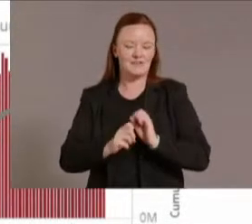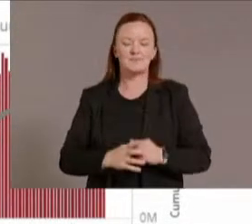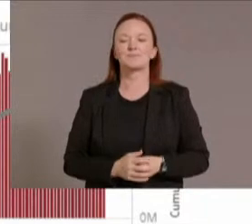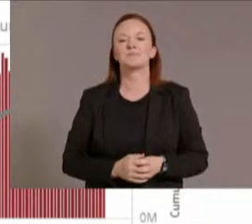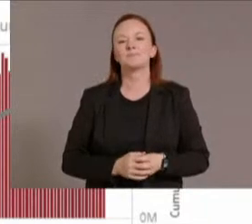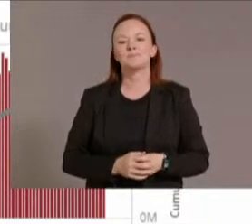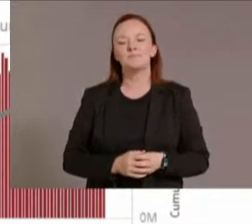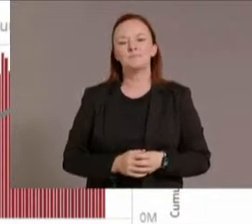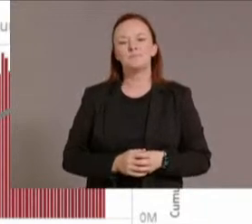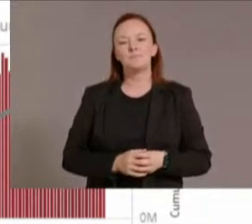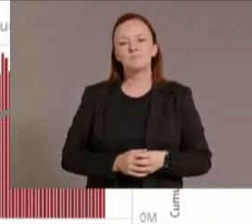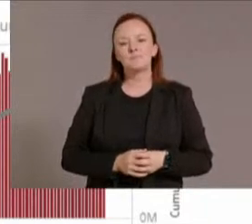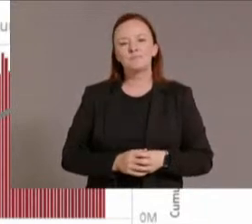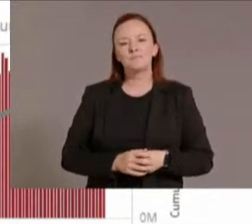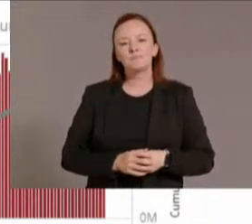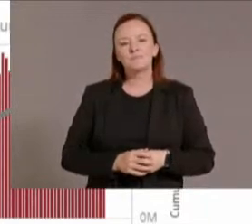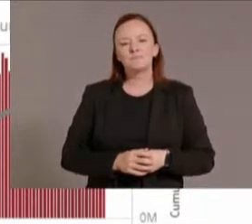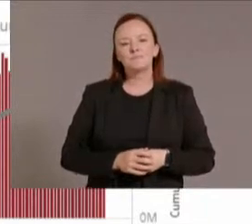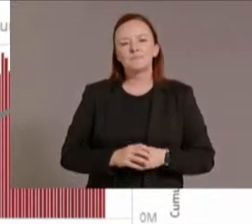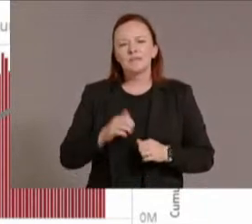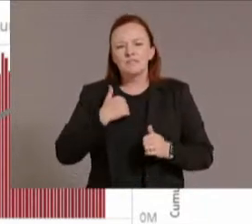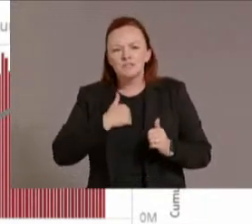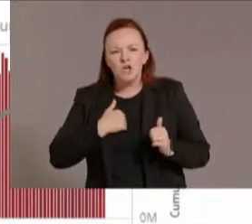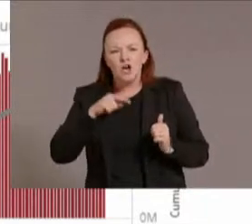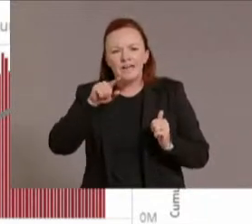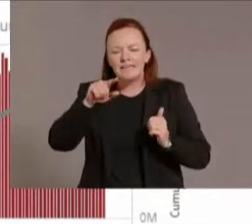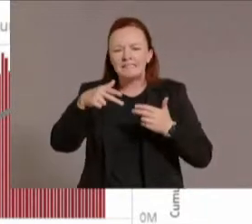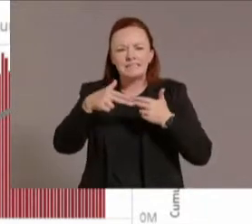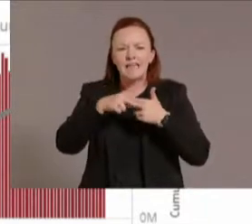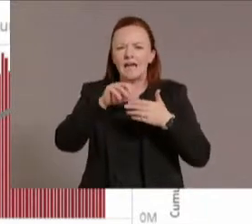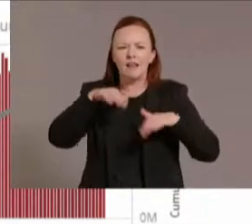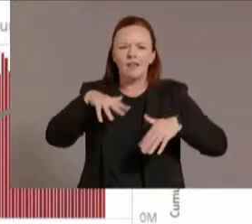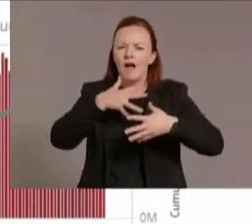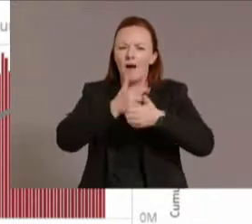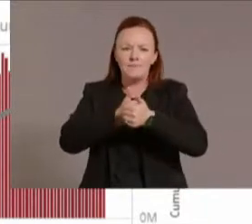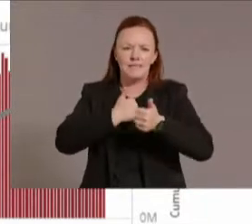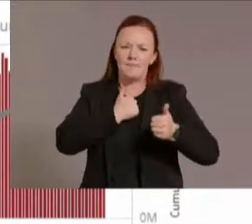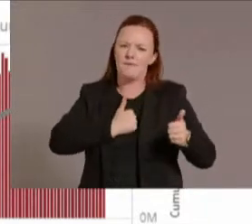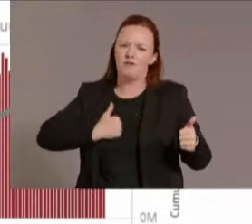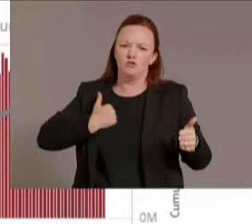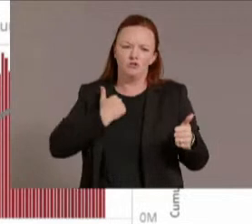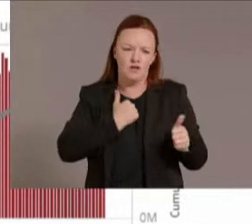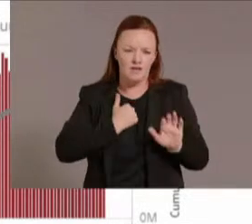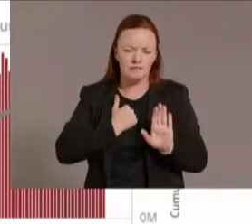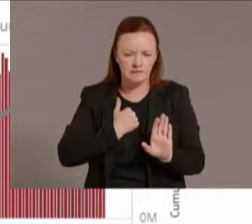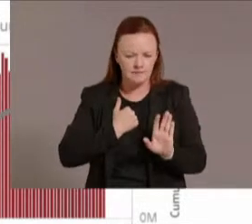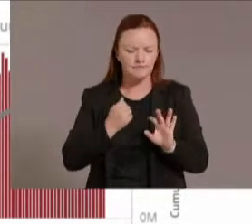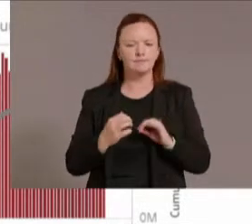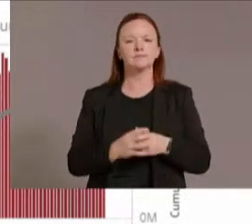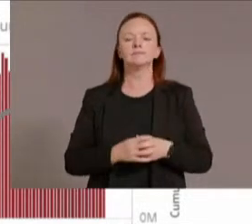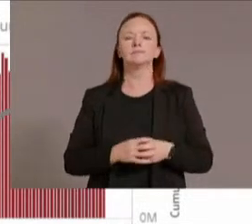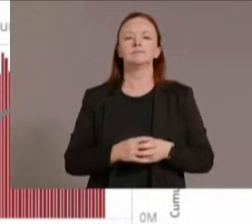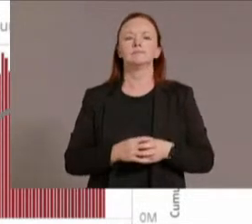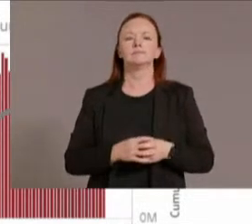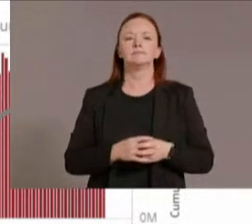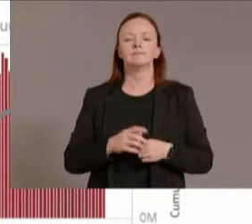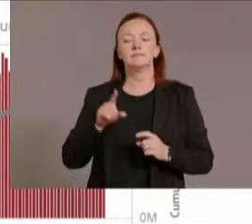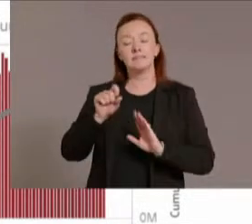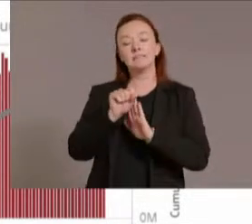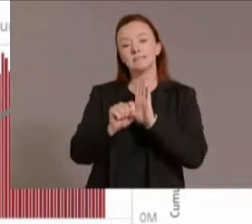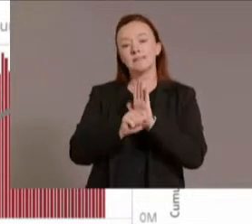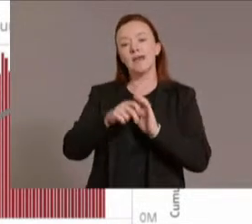When you look at our, sorry, this slide didn't get updated, you guys, I apologize. So this is the state